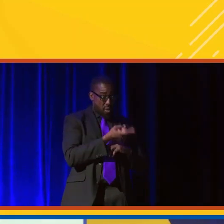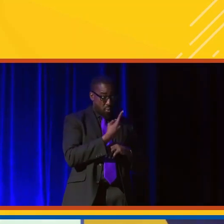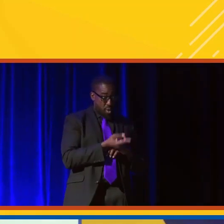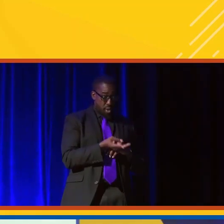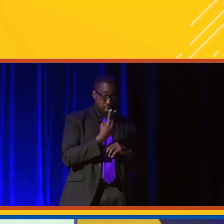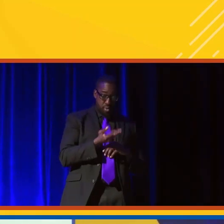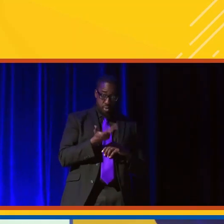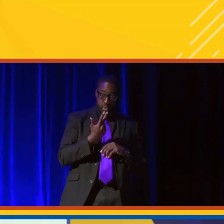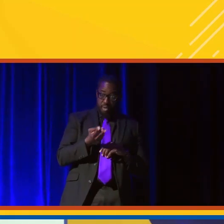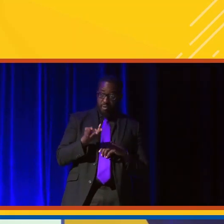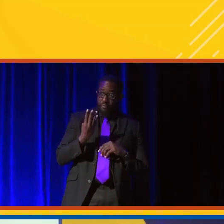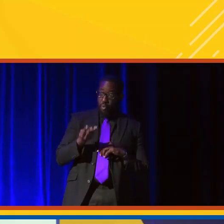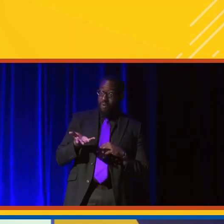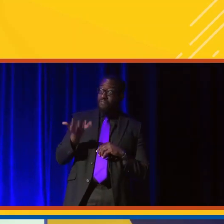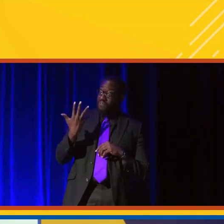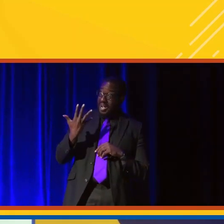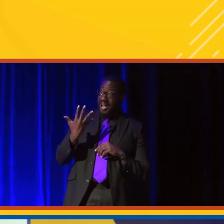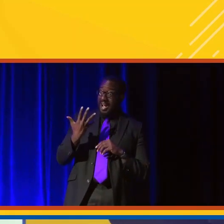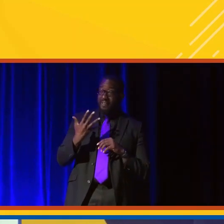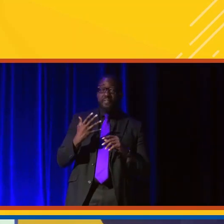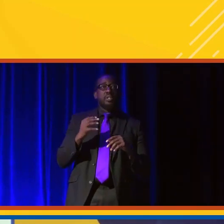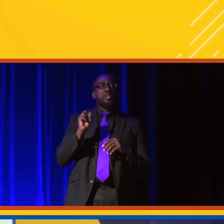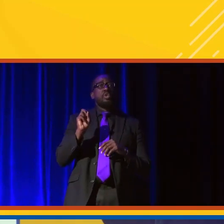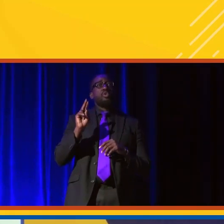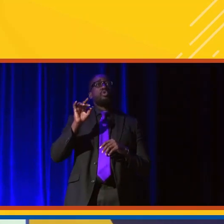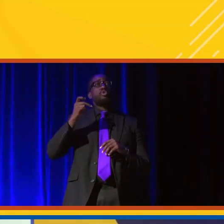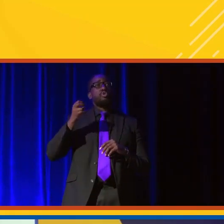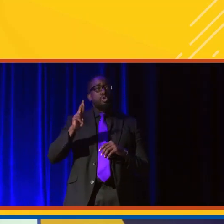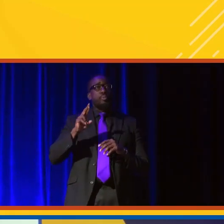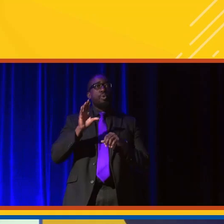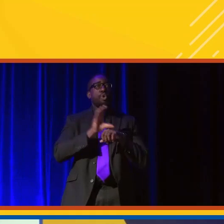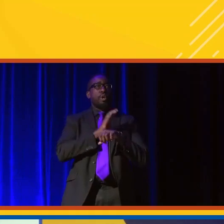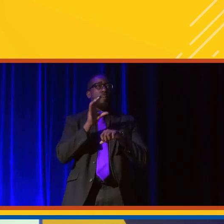supercomputing allocations to the DOE. I don't have time for that.